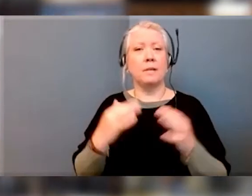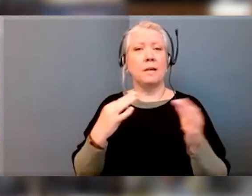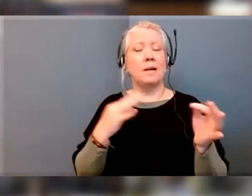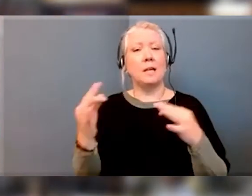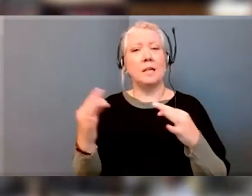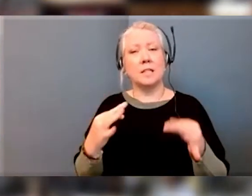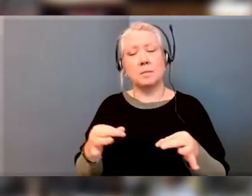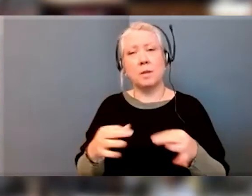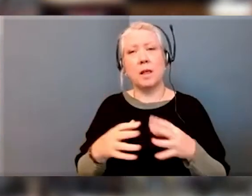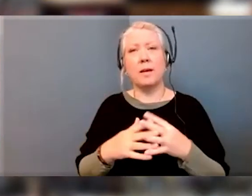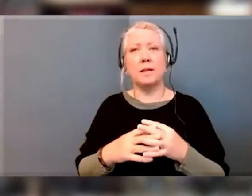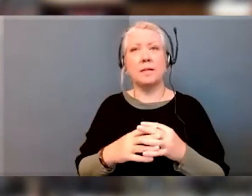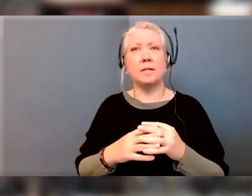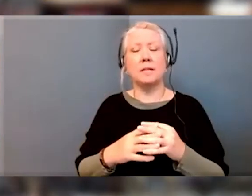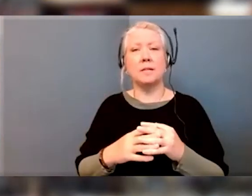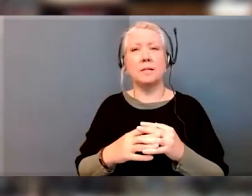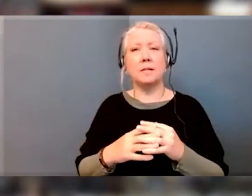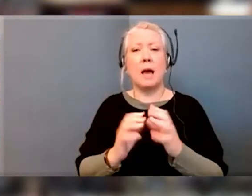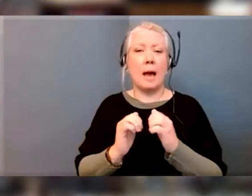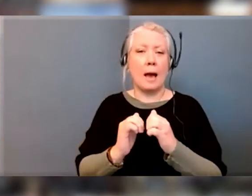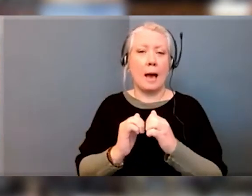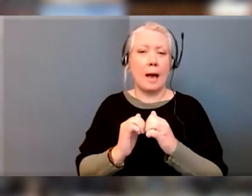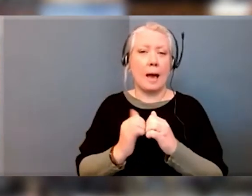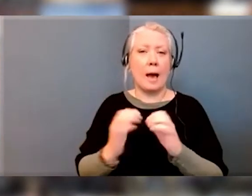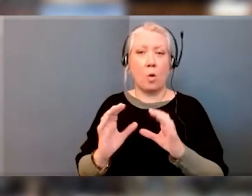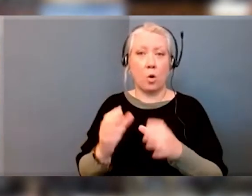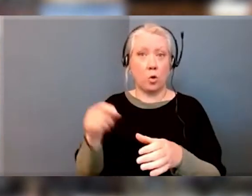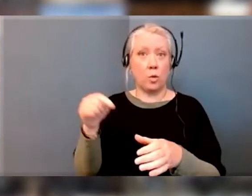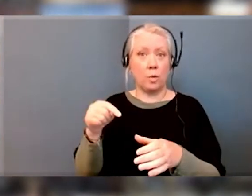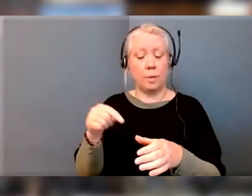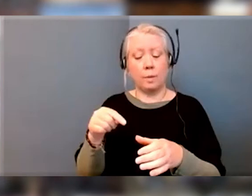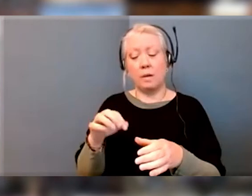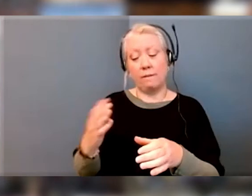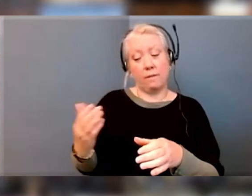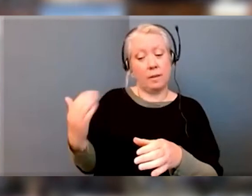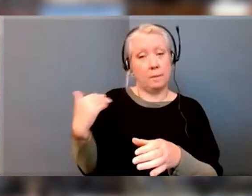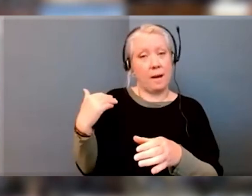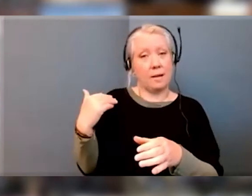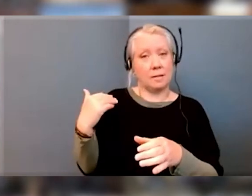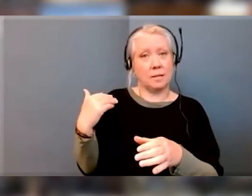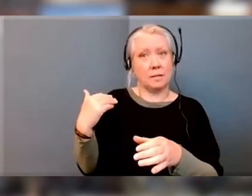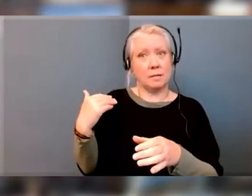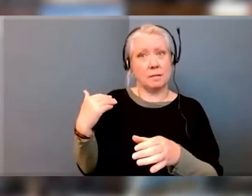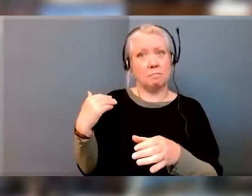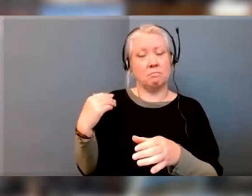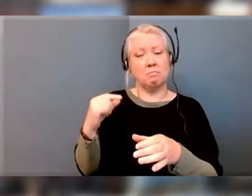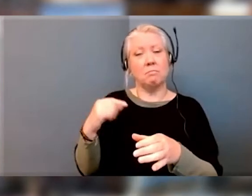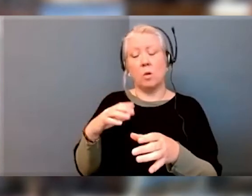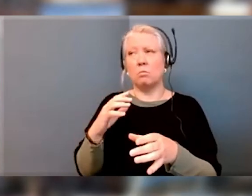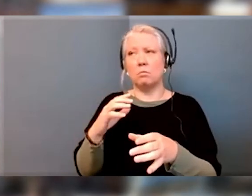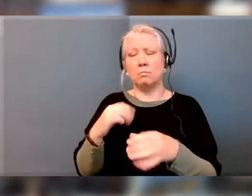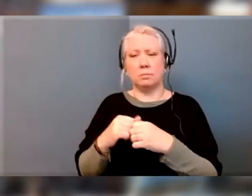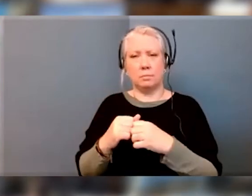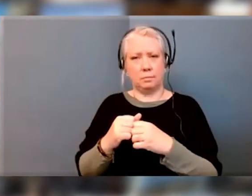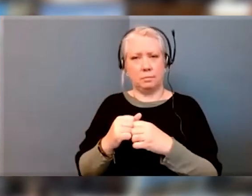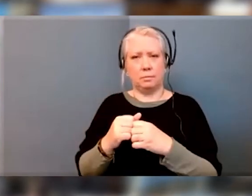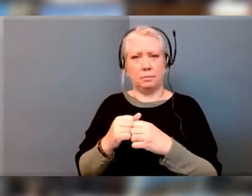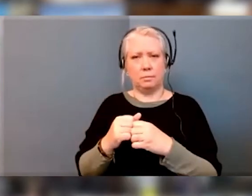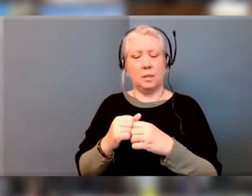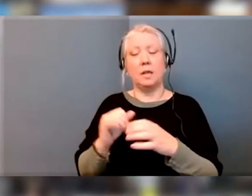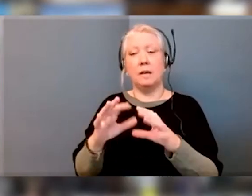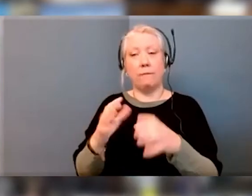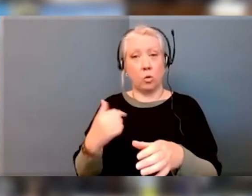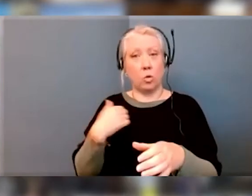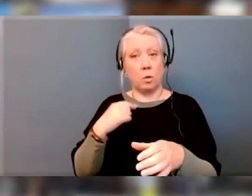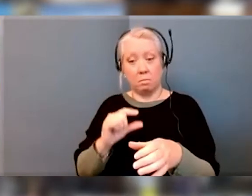about how would an organization that has received has been allocated funds, how will they be able to use